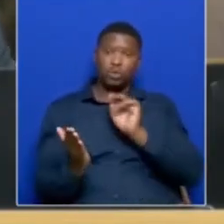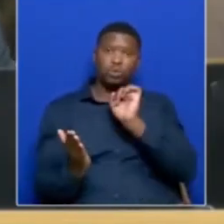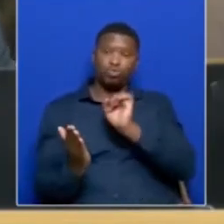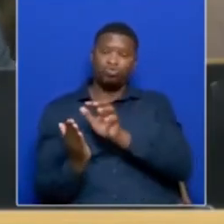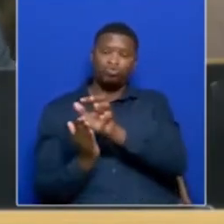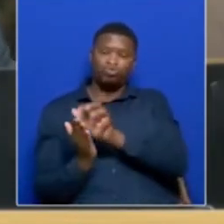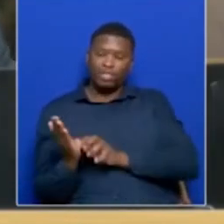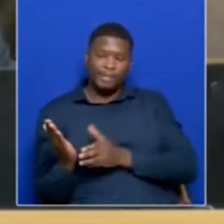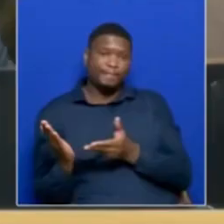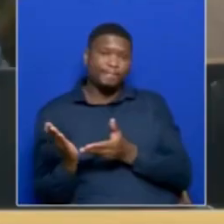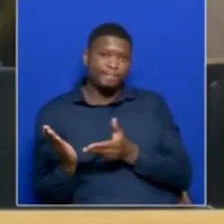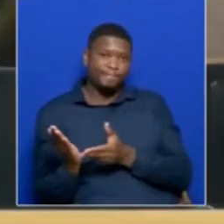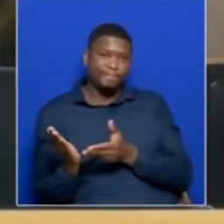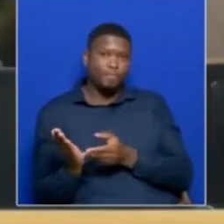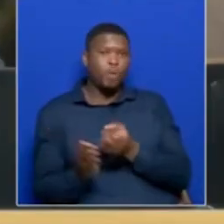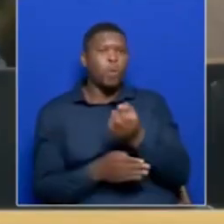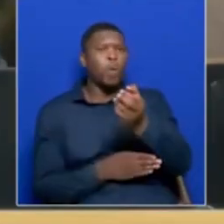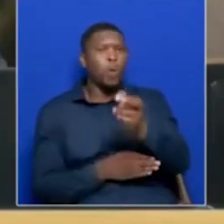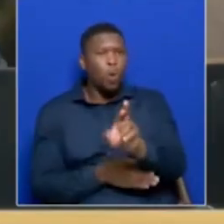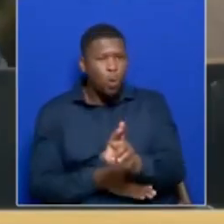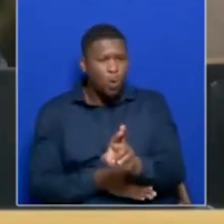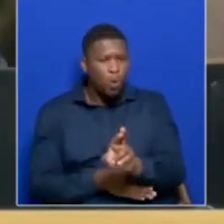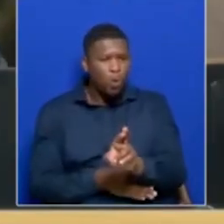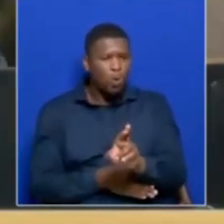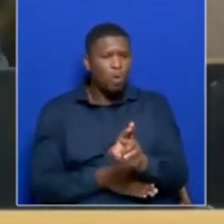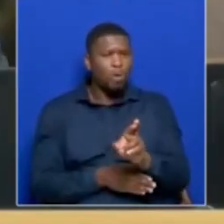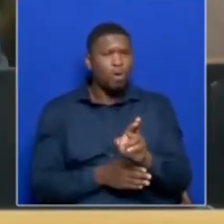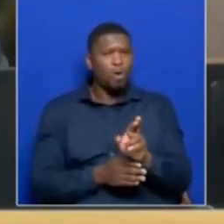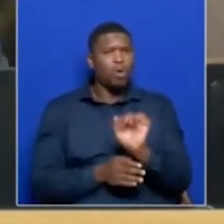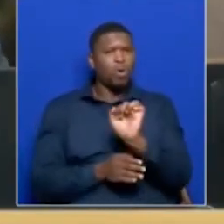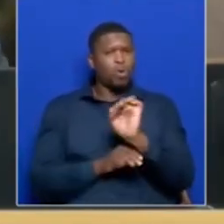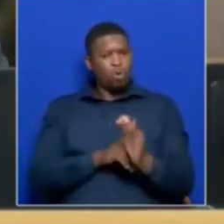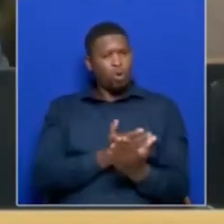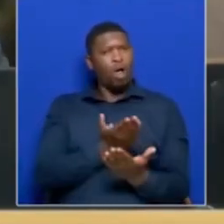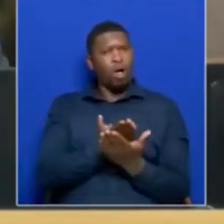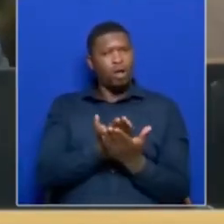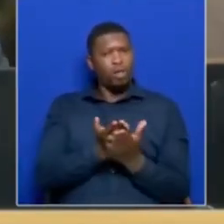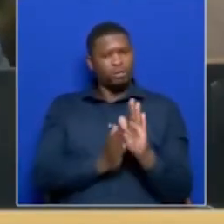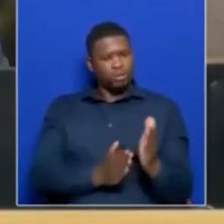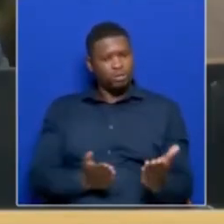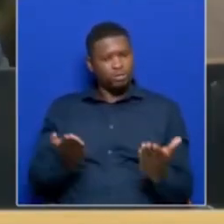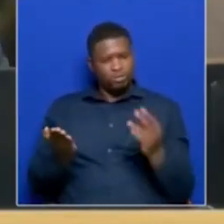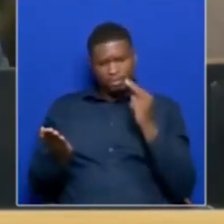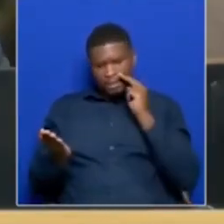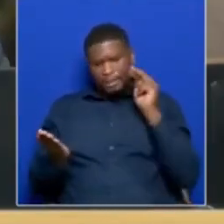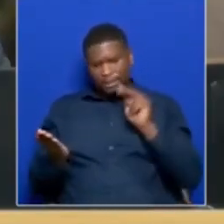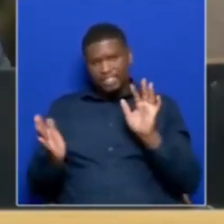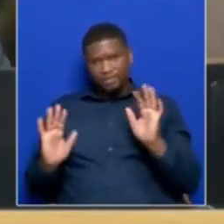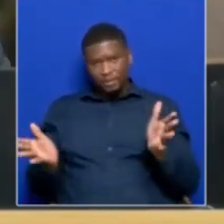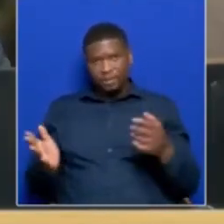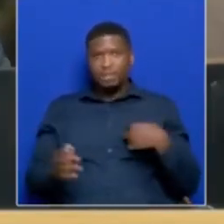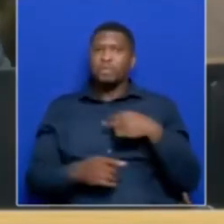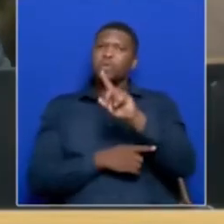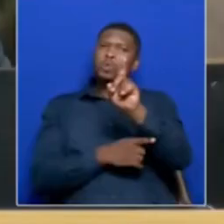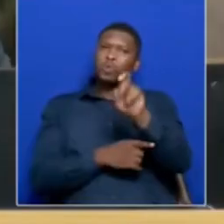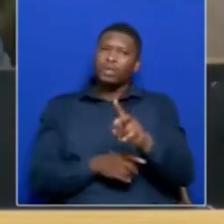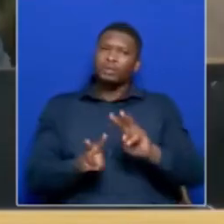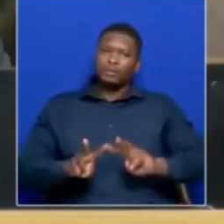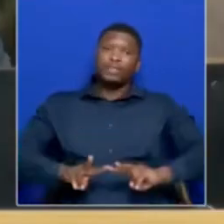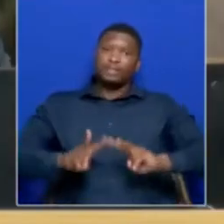or in one of your annexures. I saw that. I'm asking you a different Yes. question, and my question